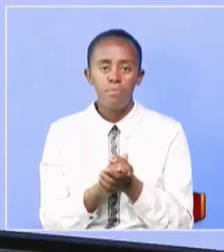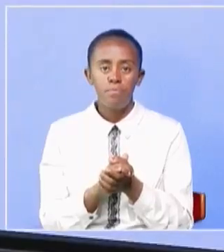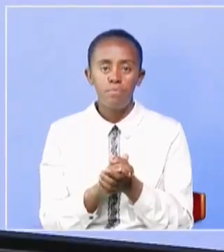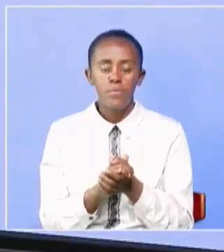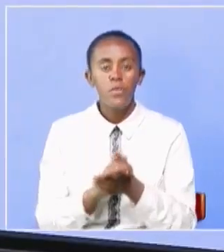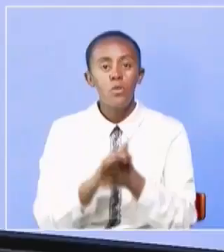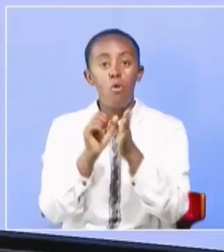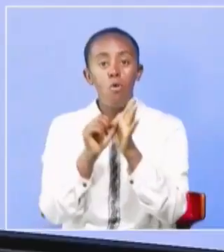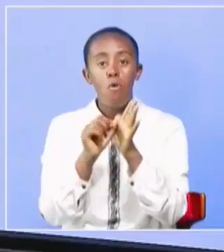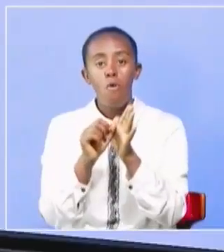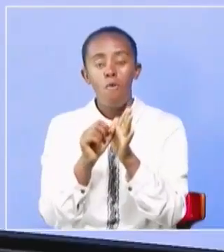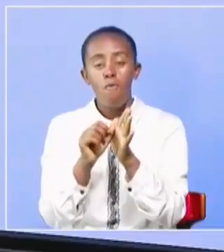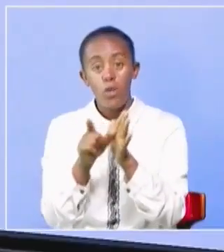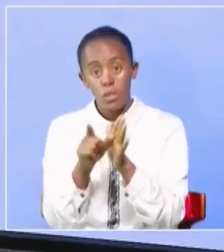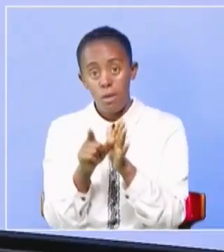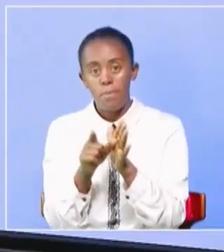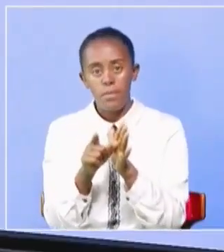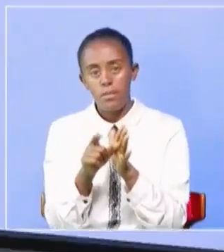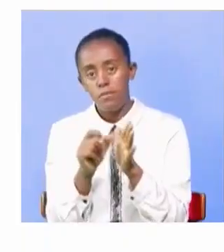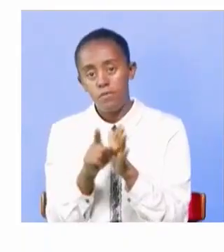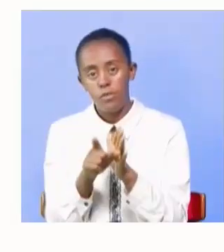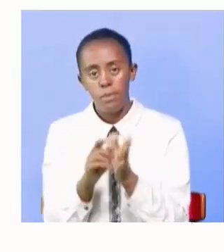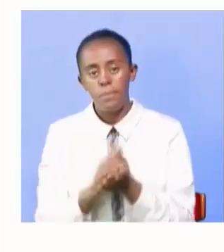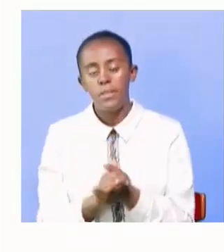For example,